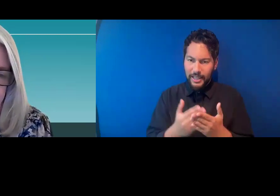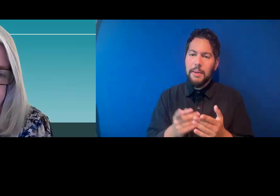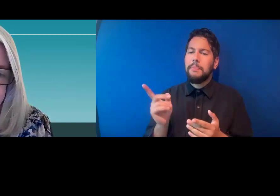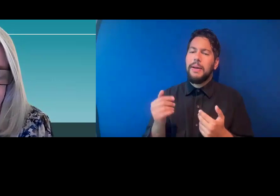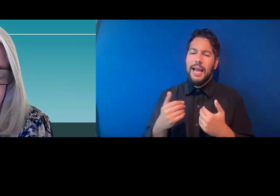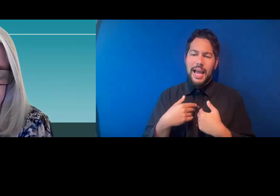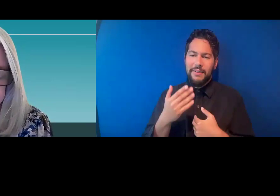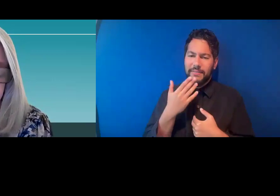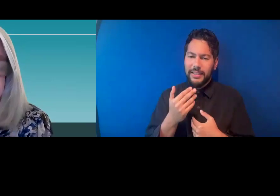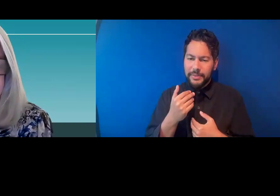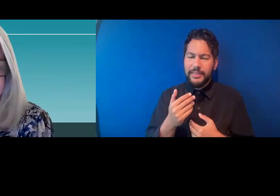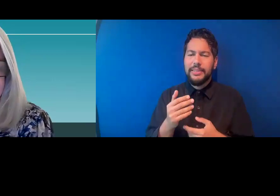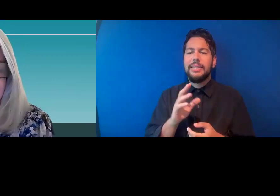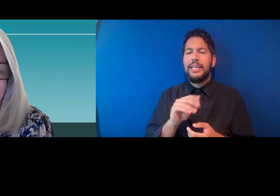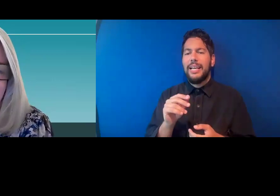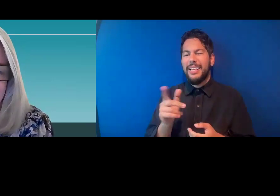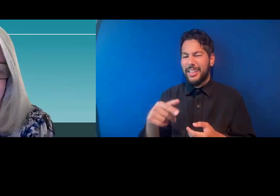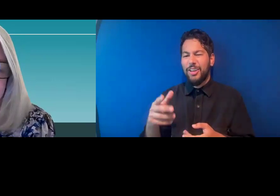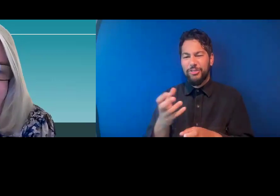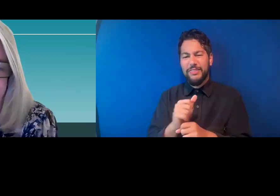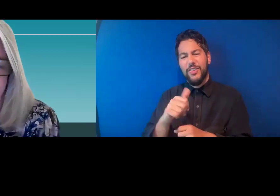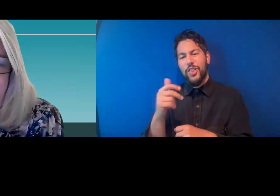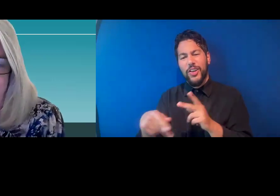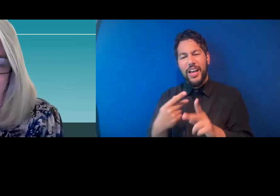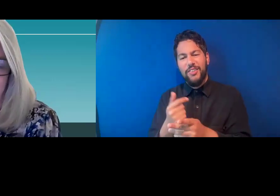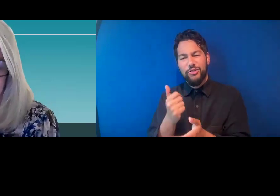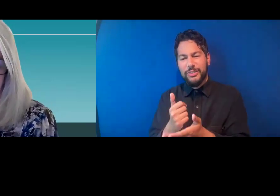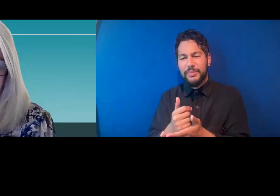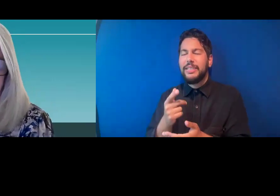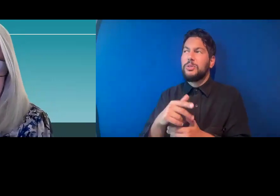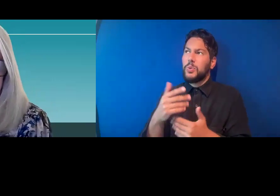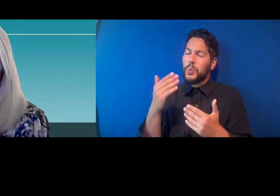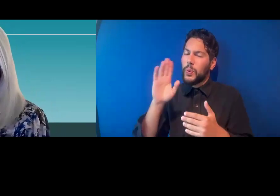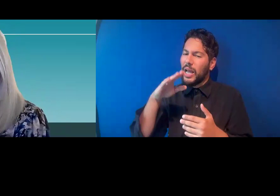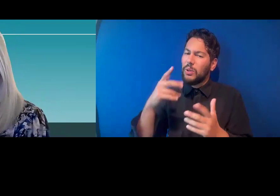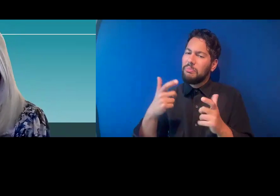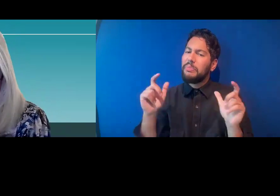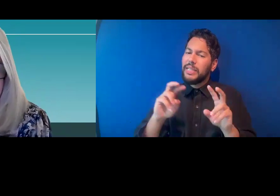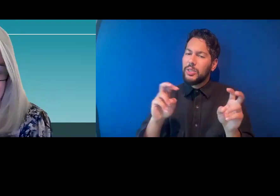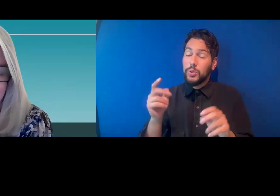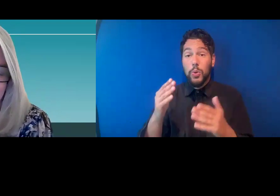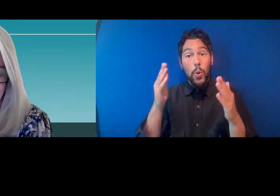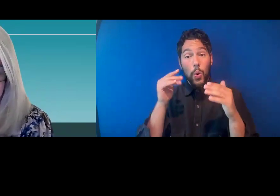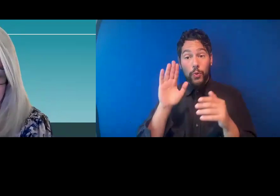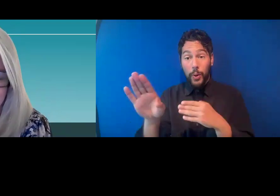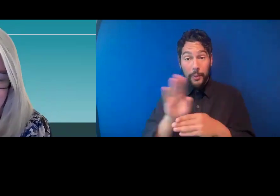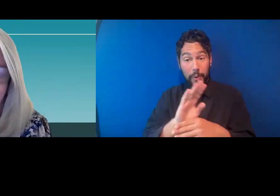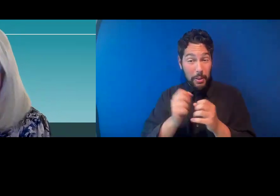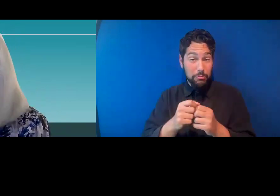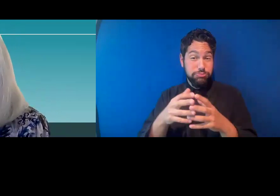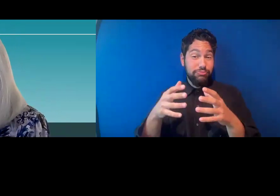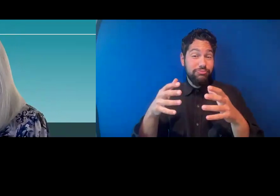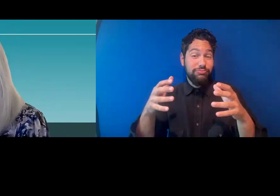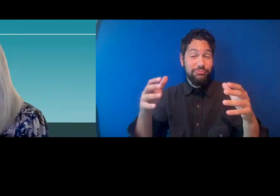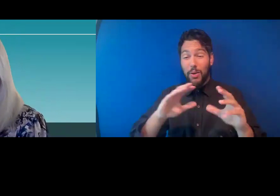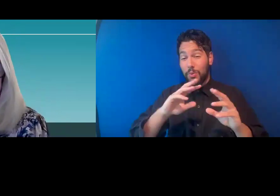receiving other treatments, and I know it's such a big issue. So hopefully you will expand across